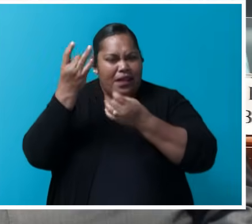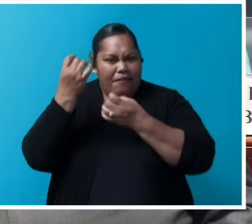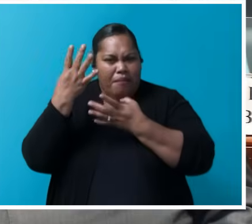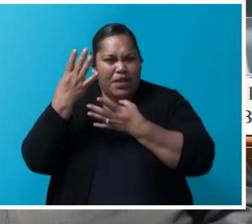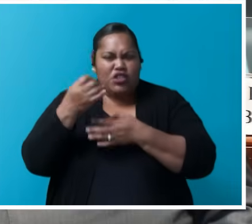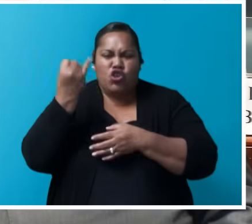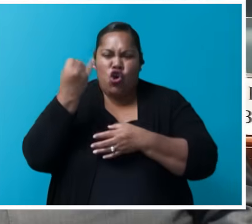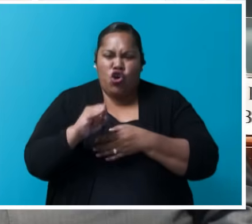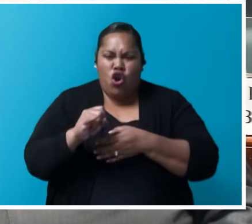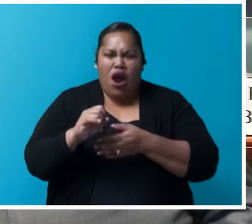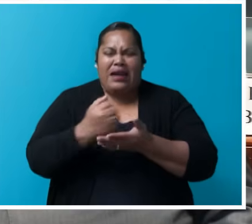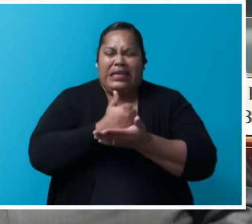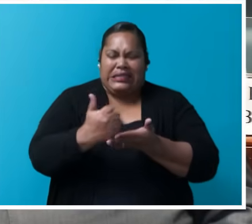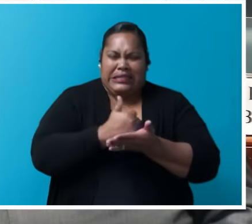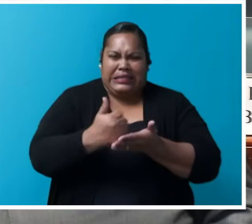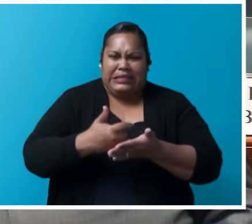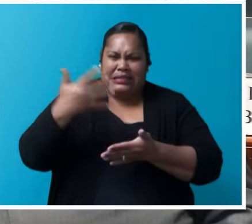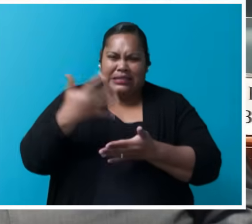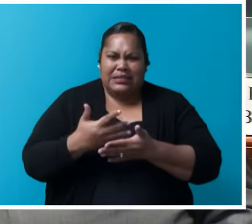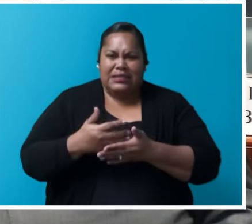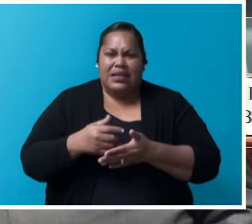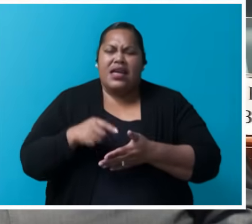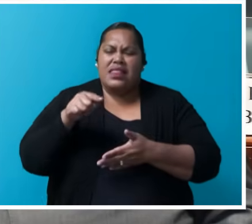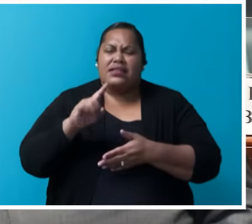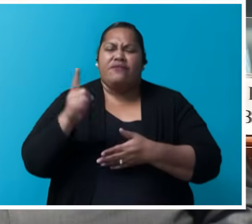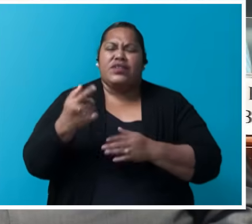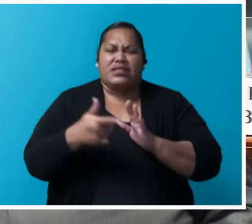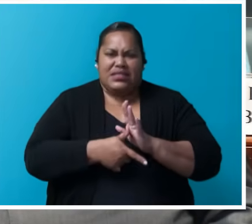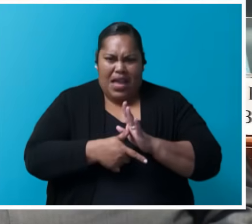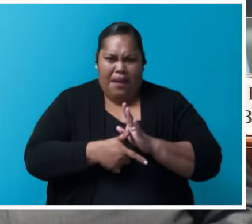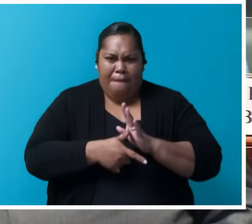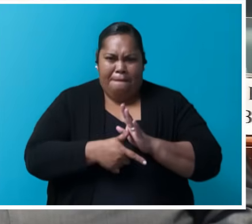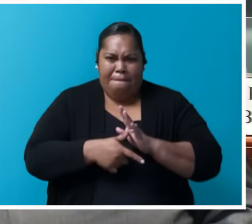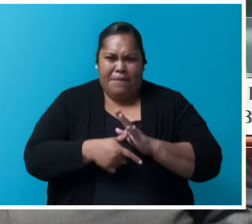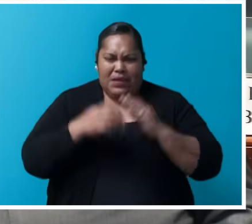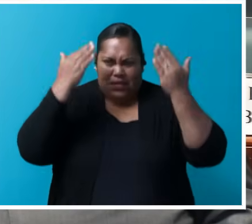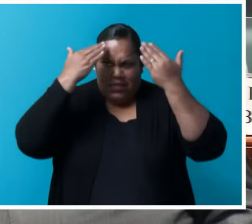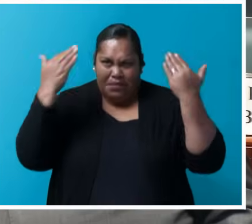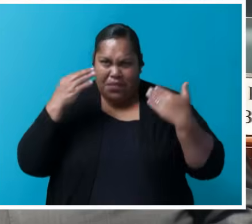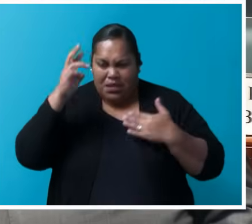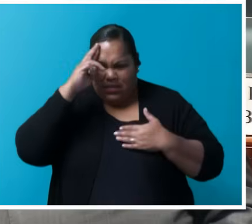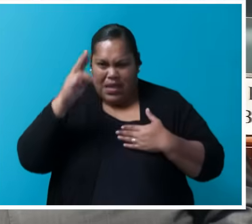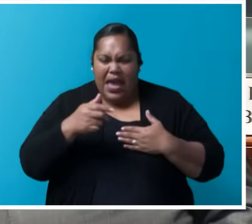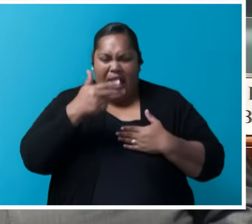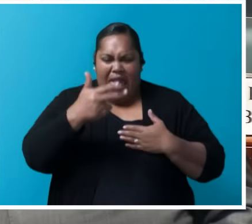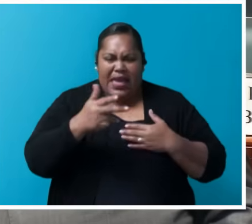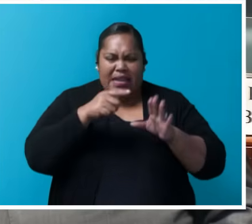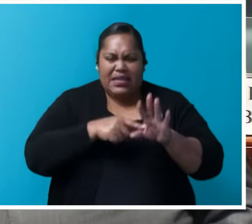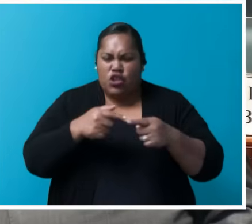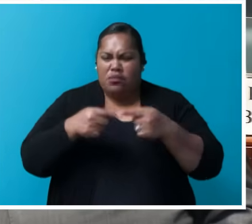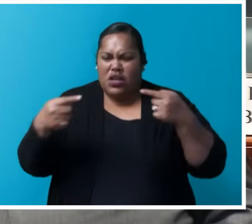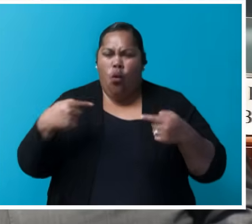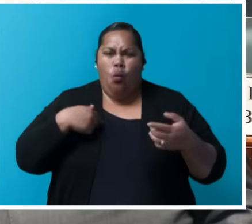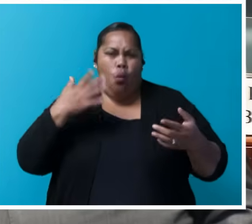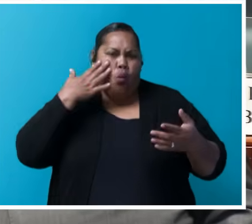wrong statistics. No facts. And this is the first time, Mr. Speaker, say 8 years in opposition, when I compare,